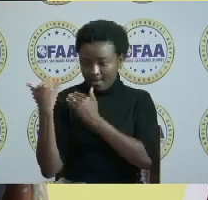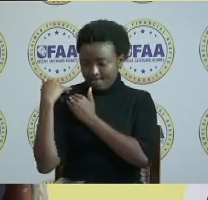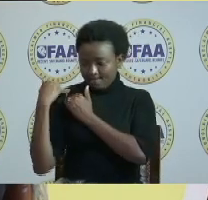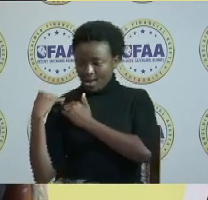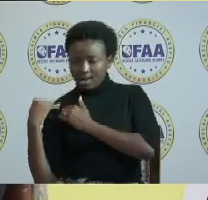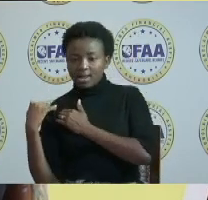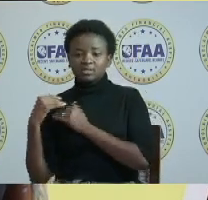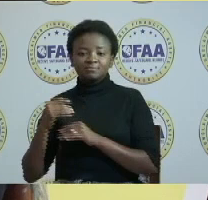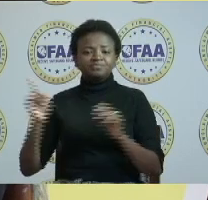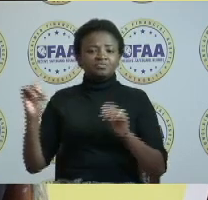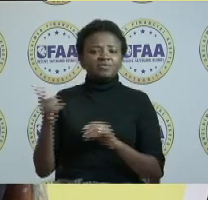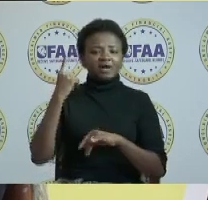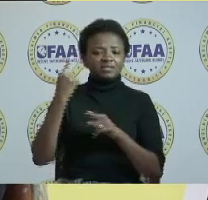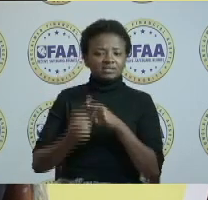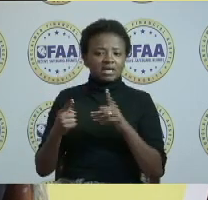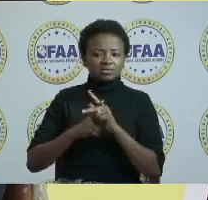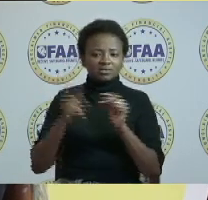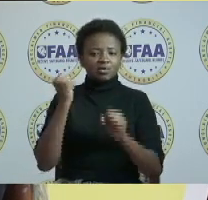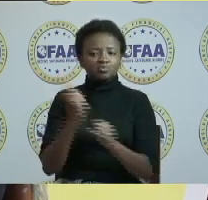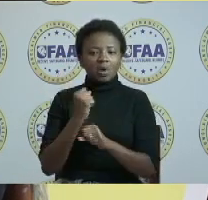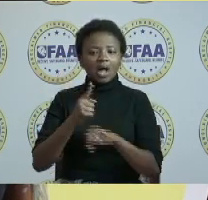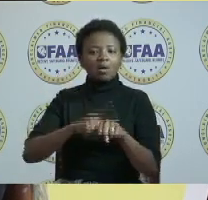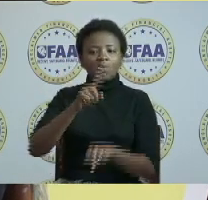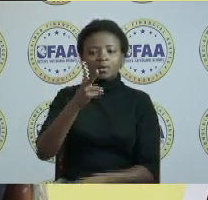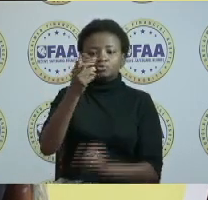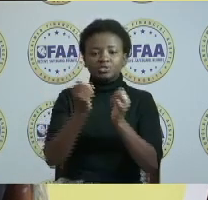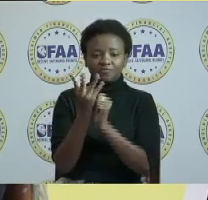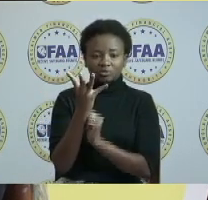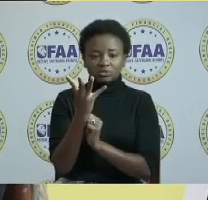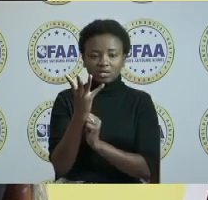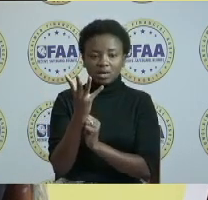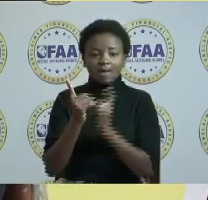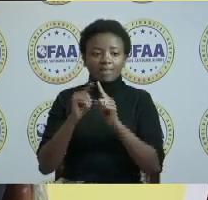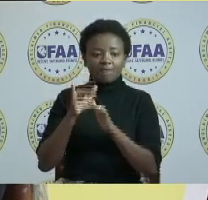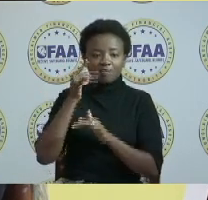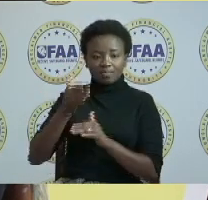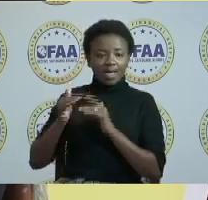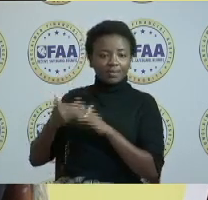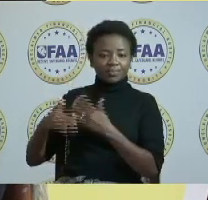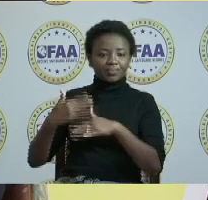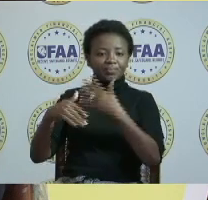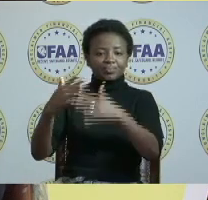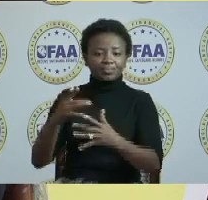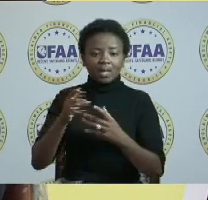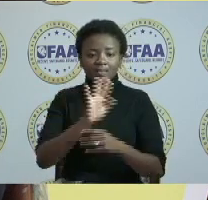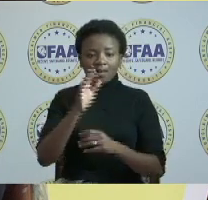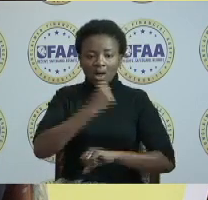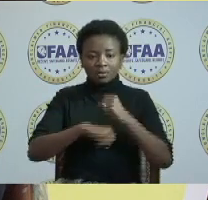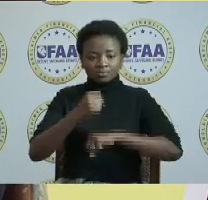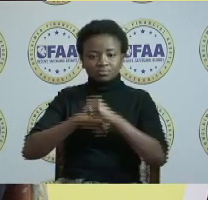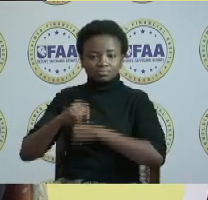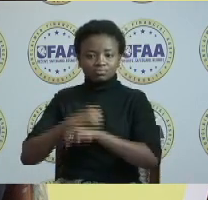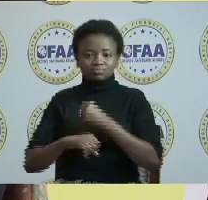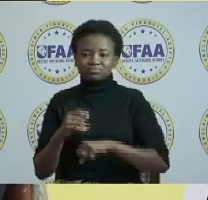the first year of operation was the year 2014. But by then, the operations of the authority were